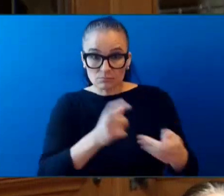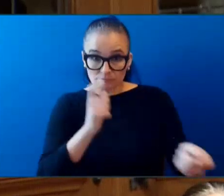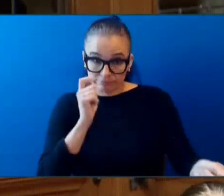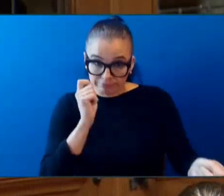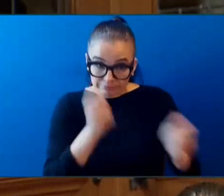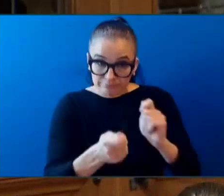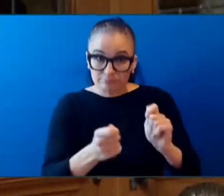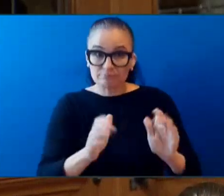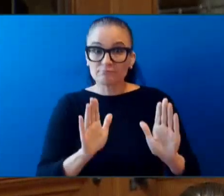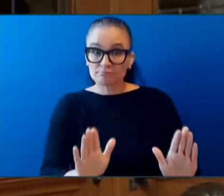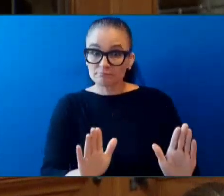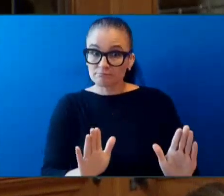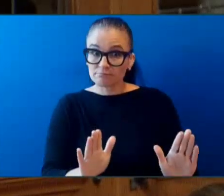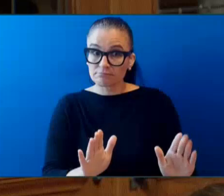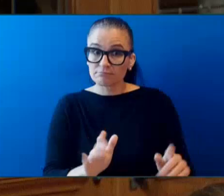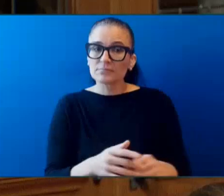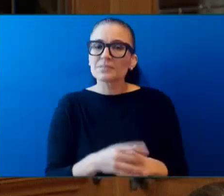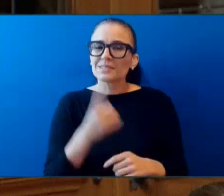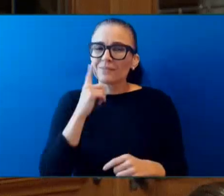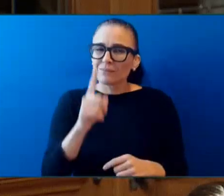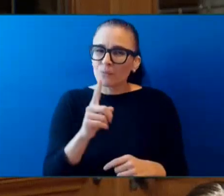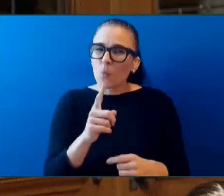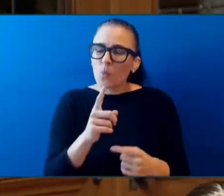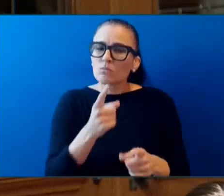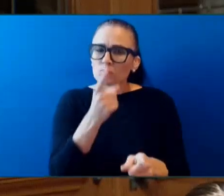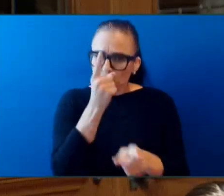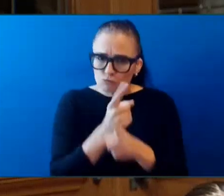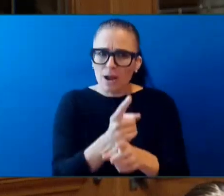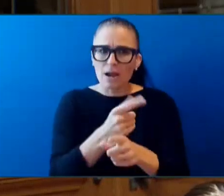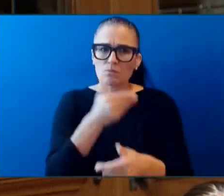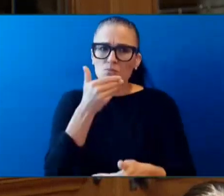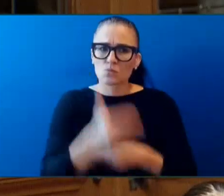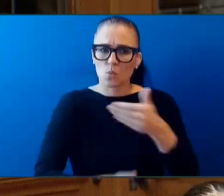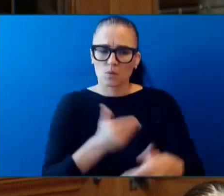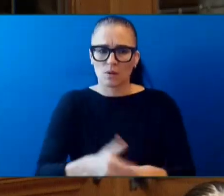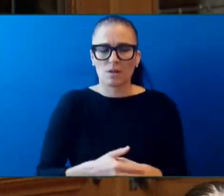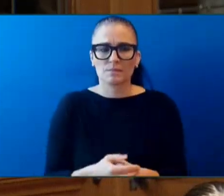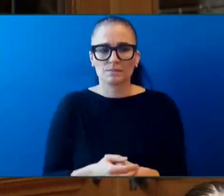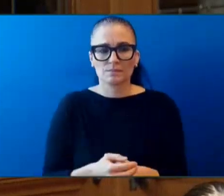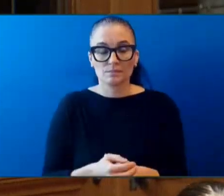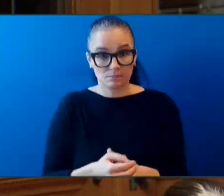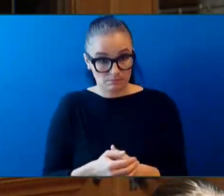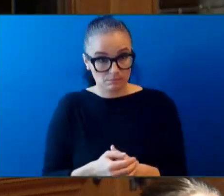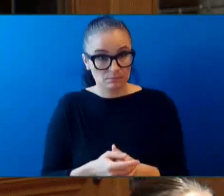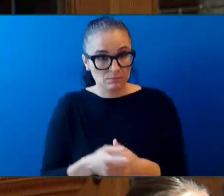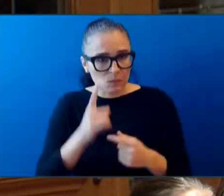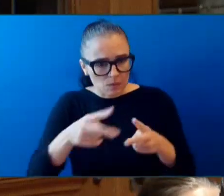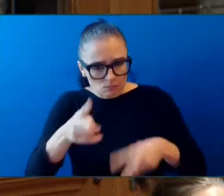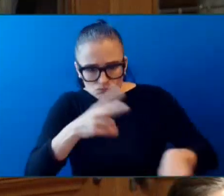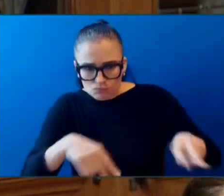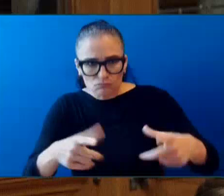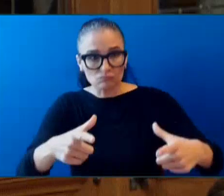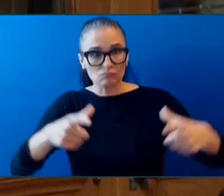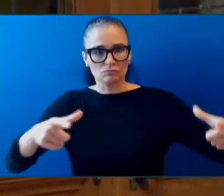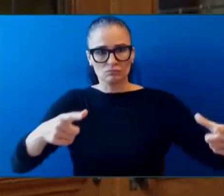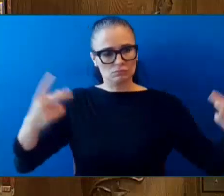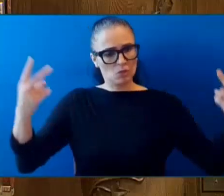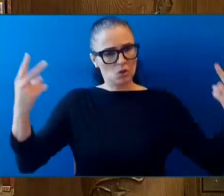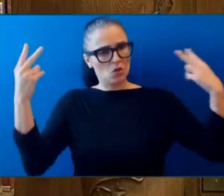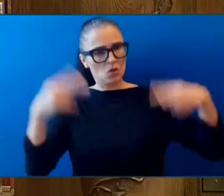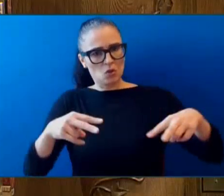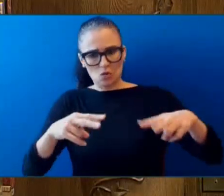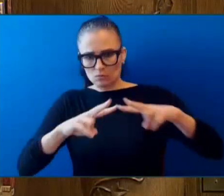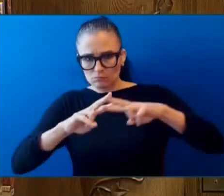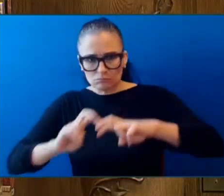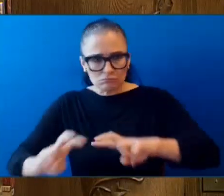processes, and that there will be regional water tables co-led with First Nations in every region in BC? Minister of